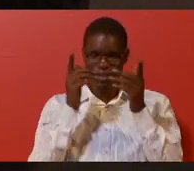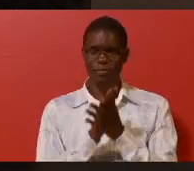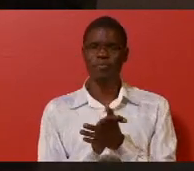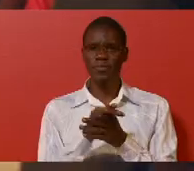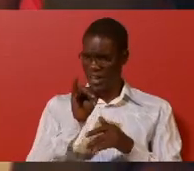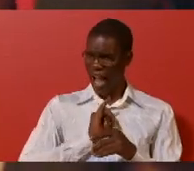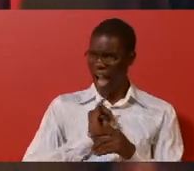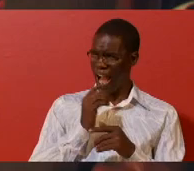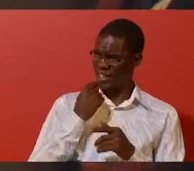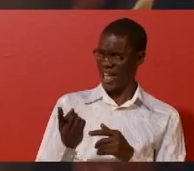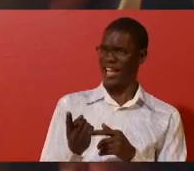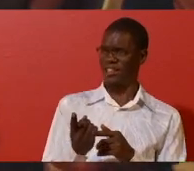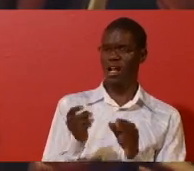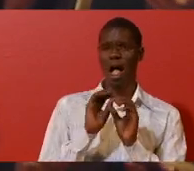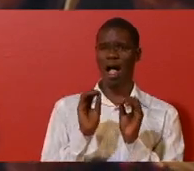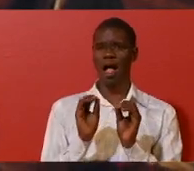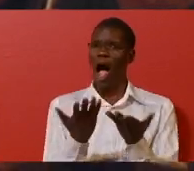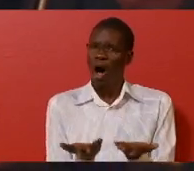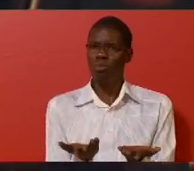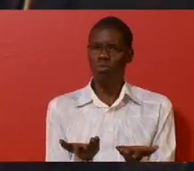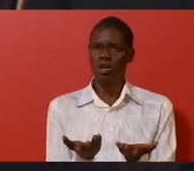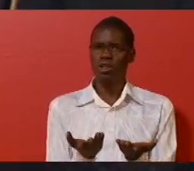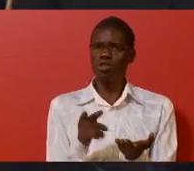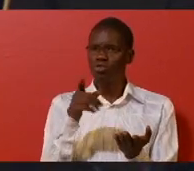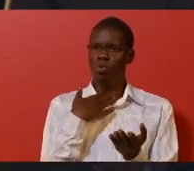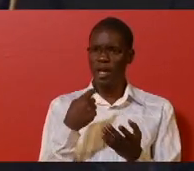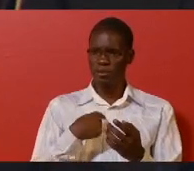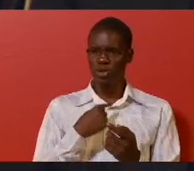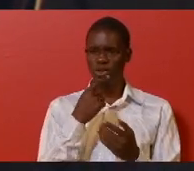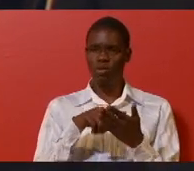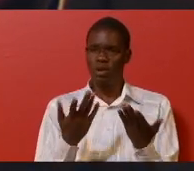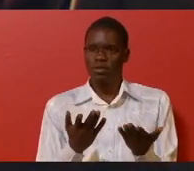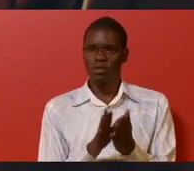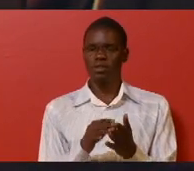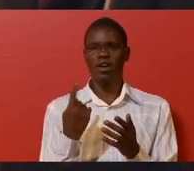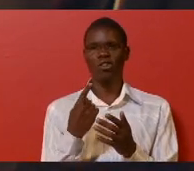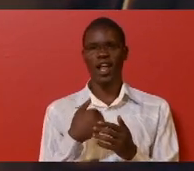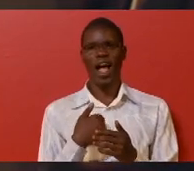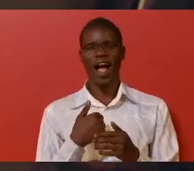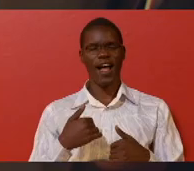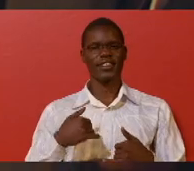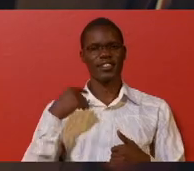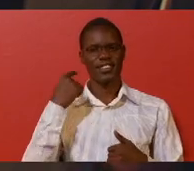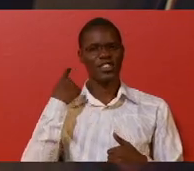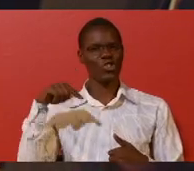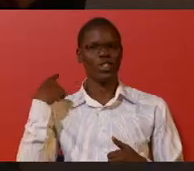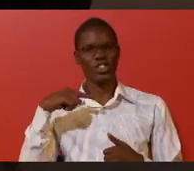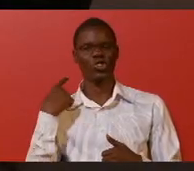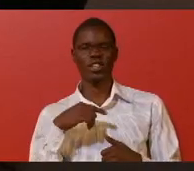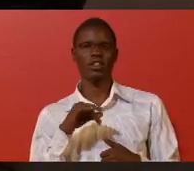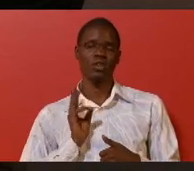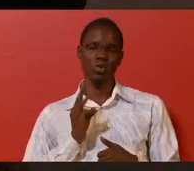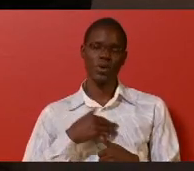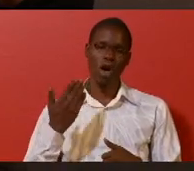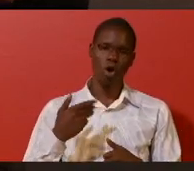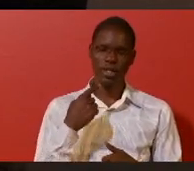to tell them? I want you to tell them. I want you to tell them. What do you want me to tell them? No, I'm just kidding. Just tell them. So what we usually say is that